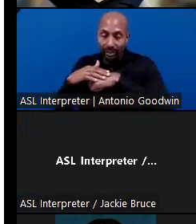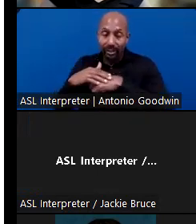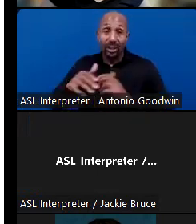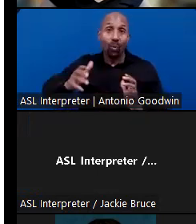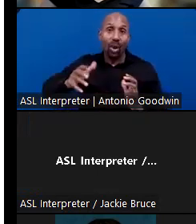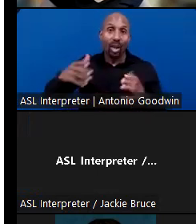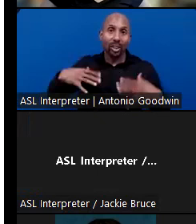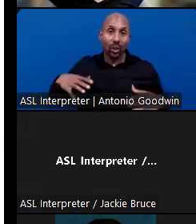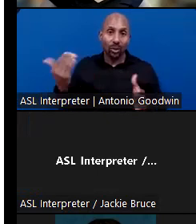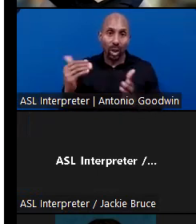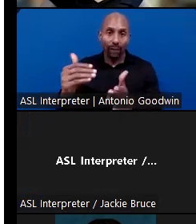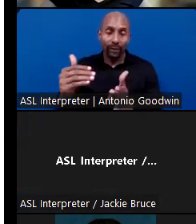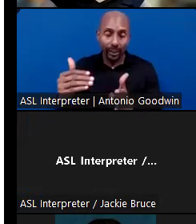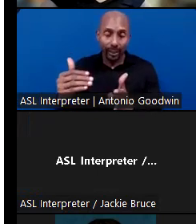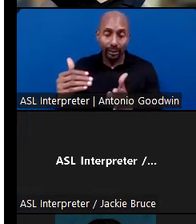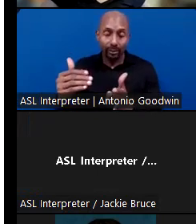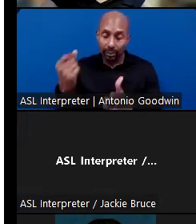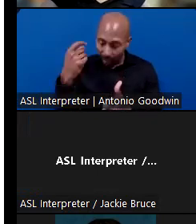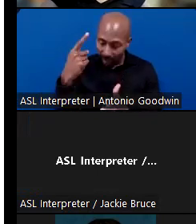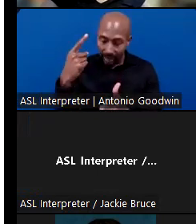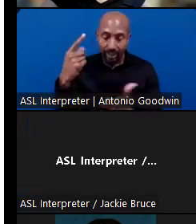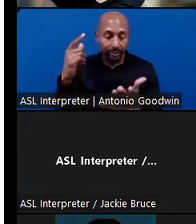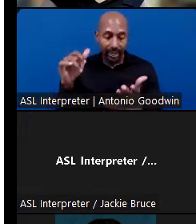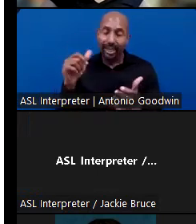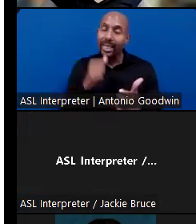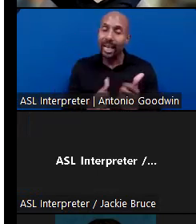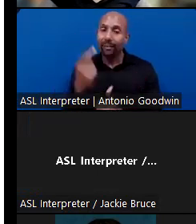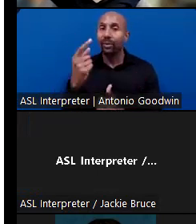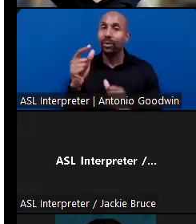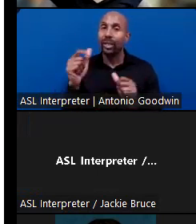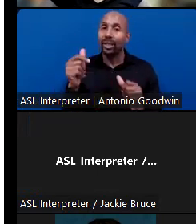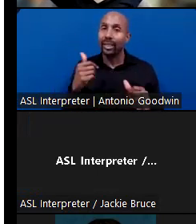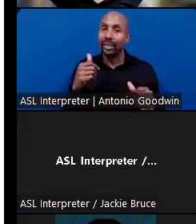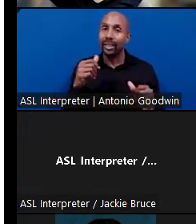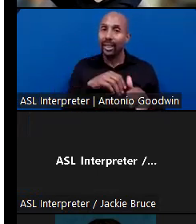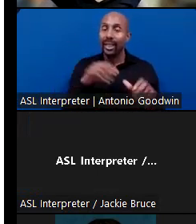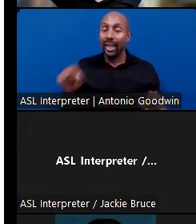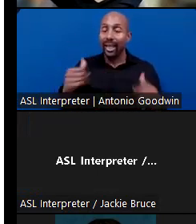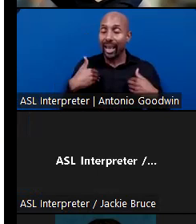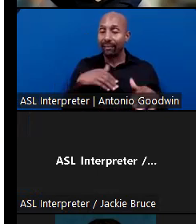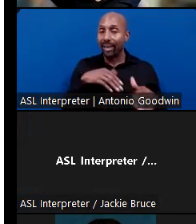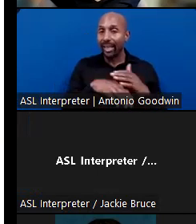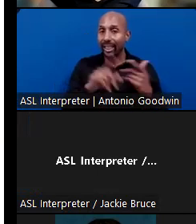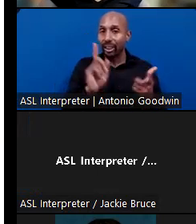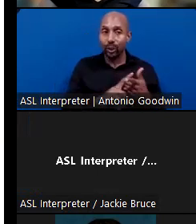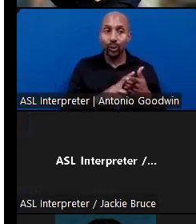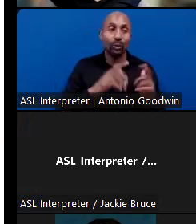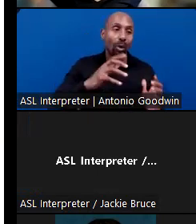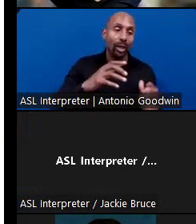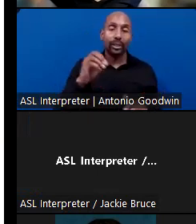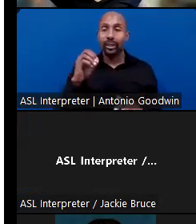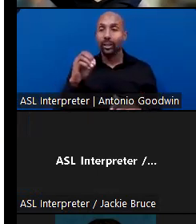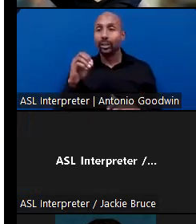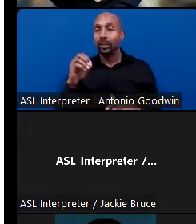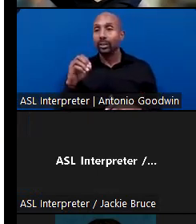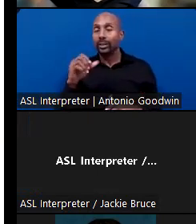to recognize that not everybody has access to washers, not everyone has access to a home, right? Get